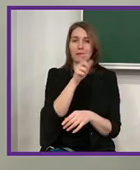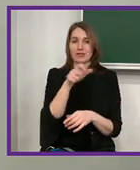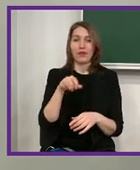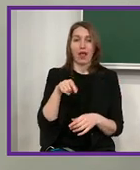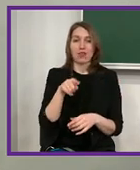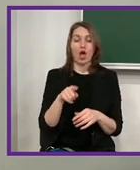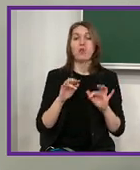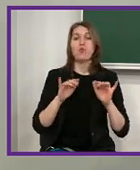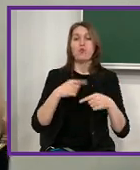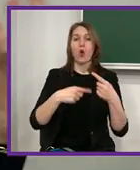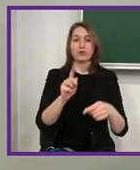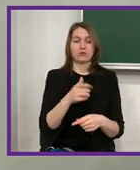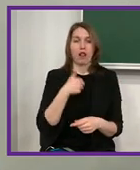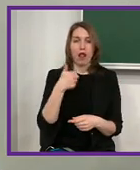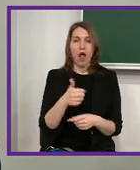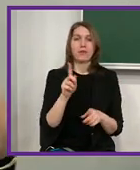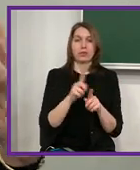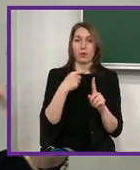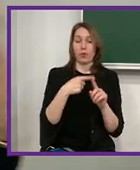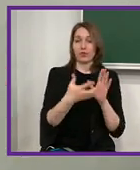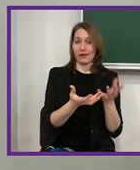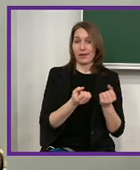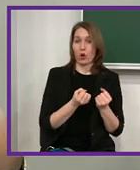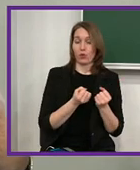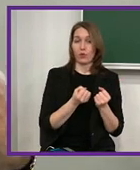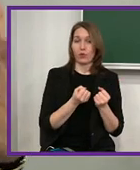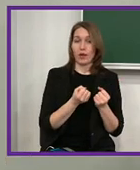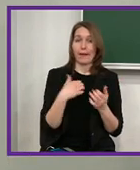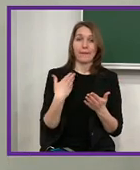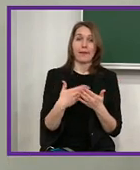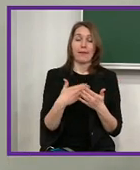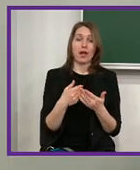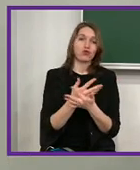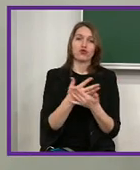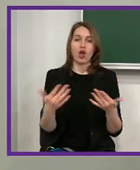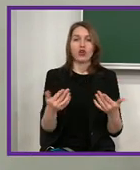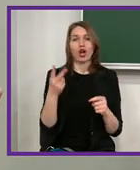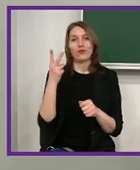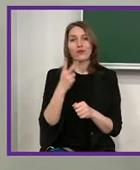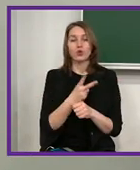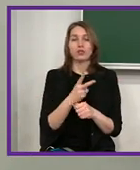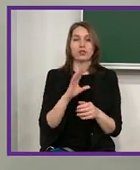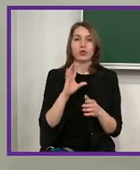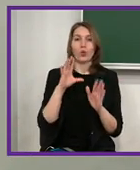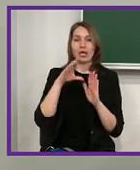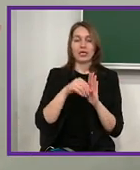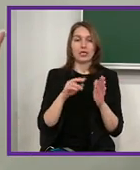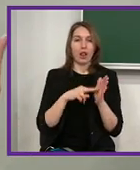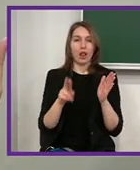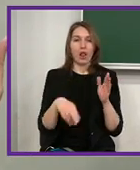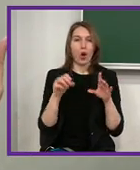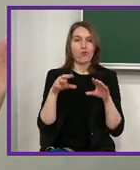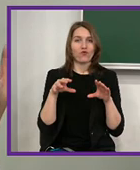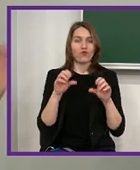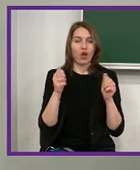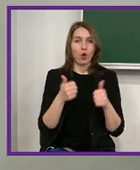So bringing in different functions within your business can help build capacity internally on human rights by really helping